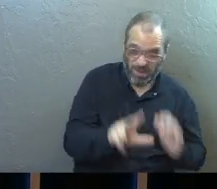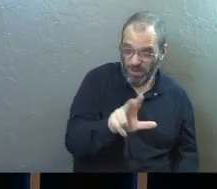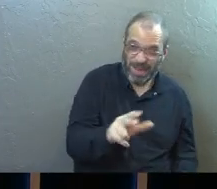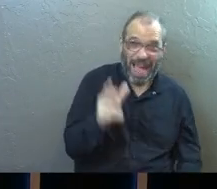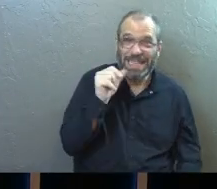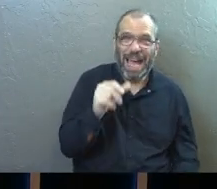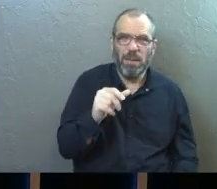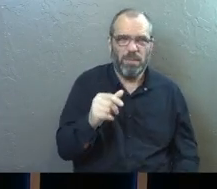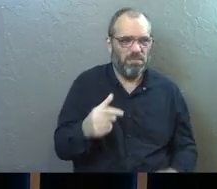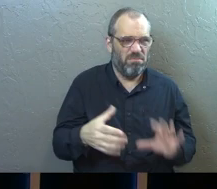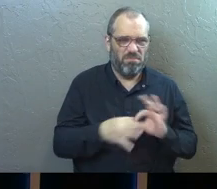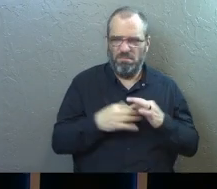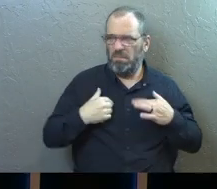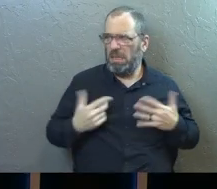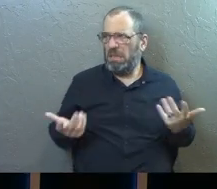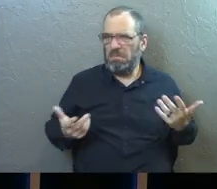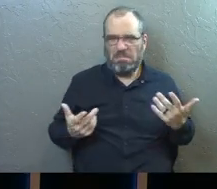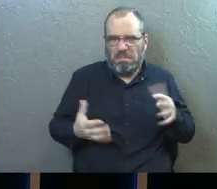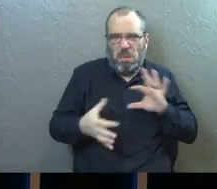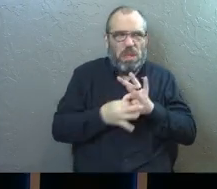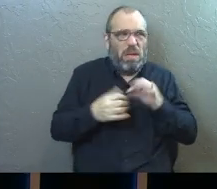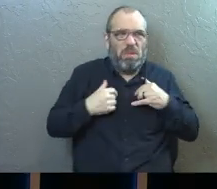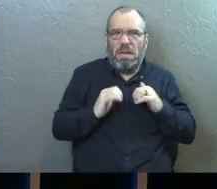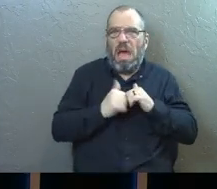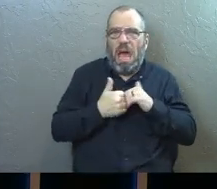Like, but what's that got to do with me today?